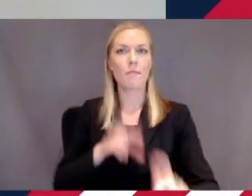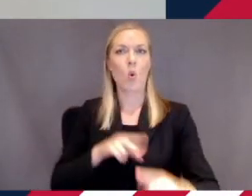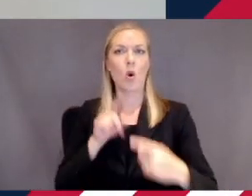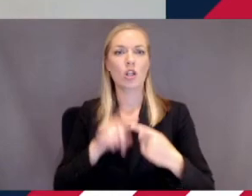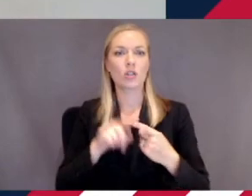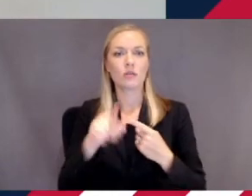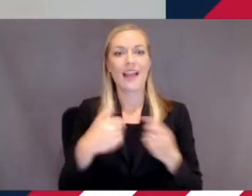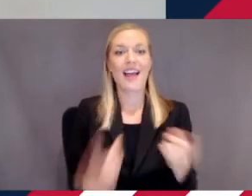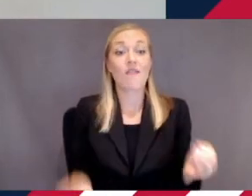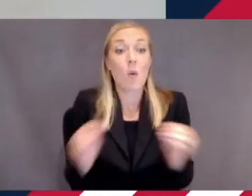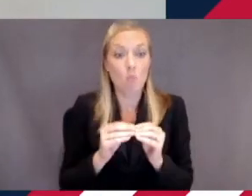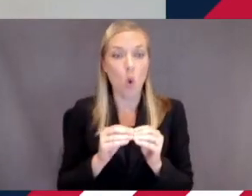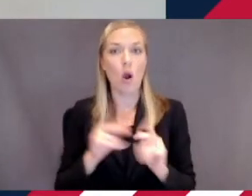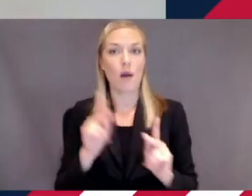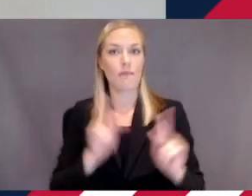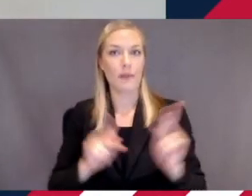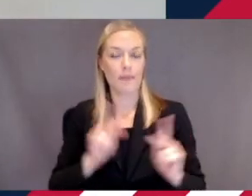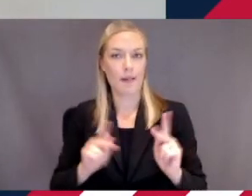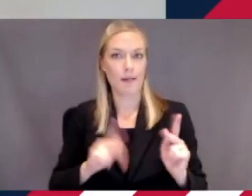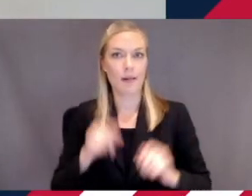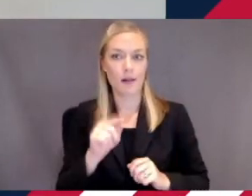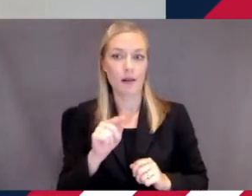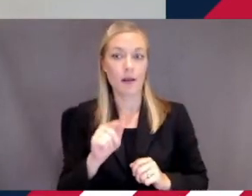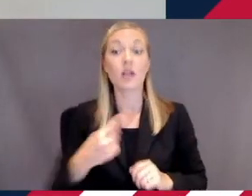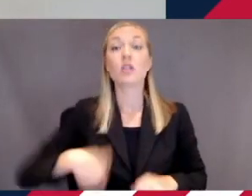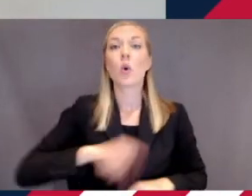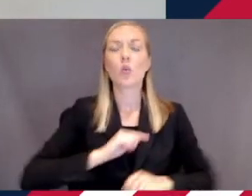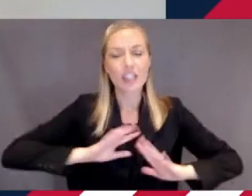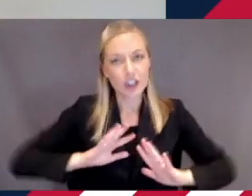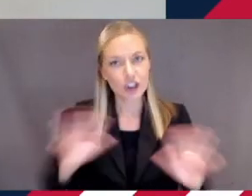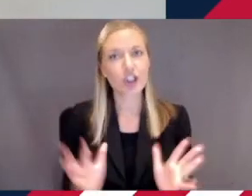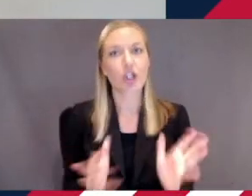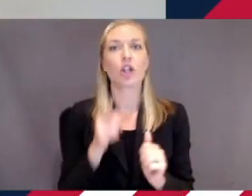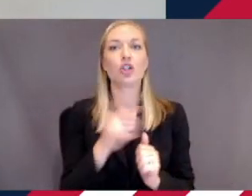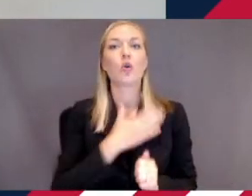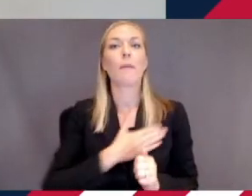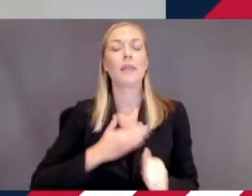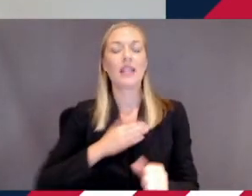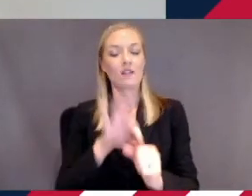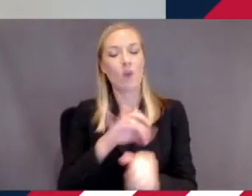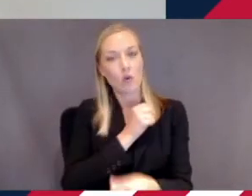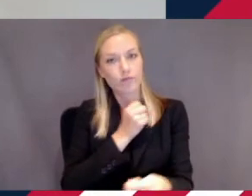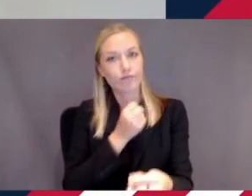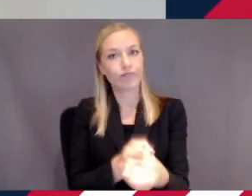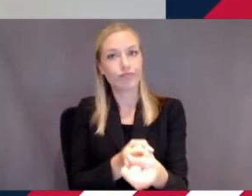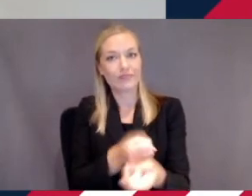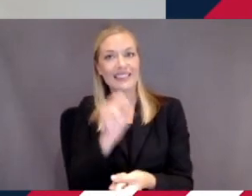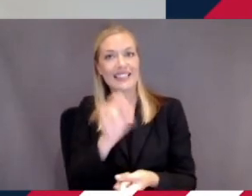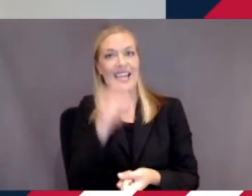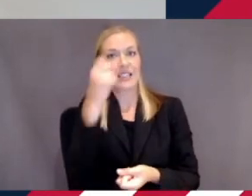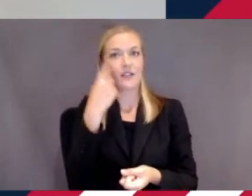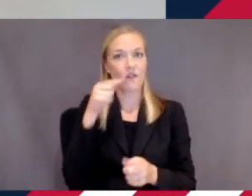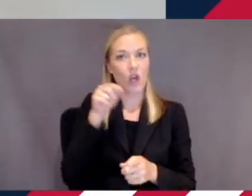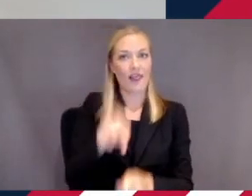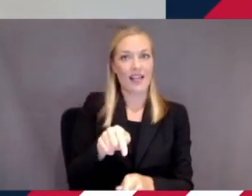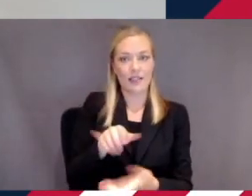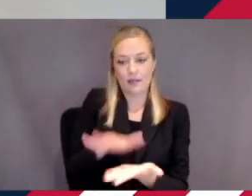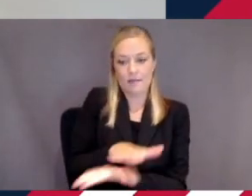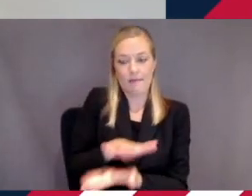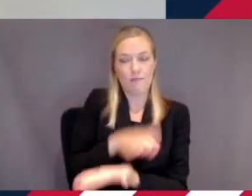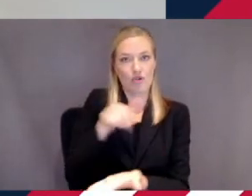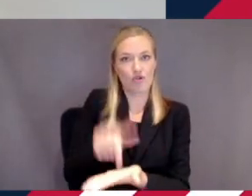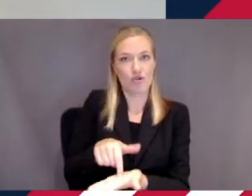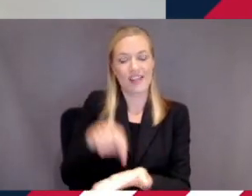Accordingly, we urge you to vote in favor of this resolution to continue the work that has been so critical in